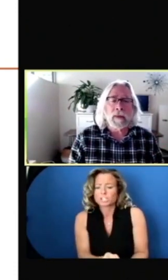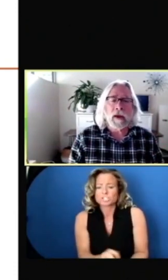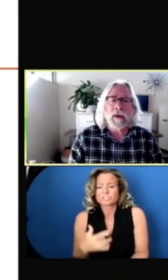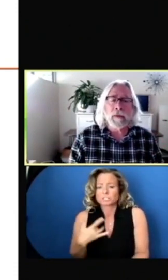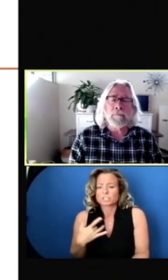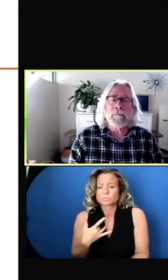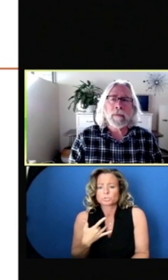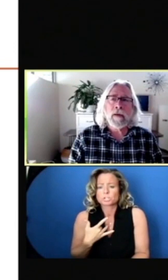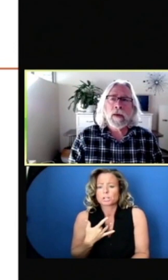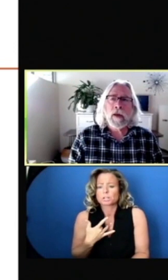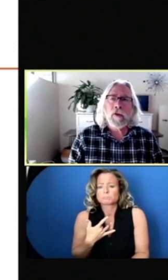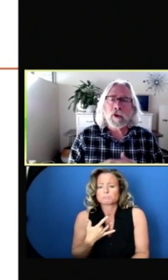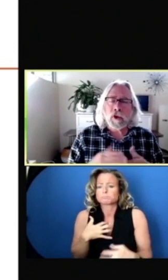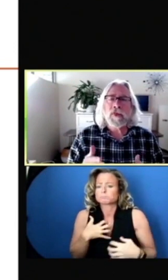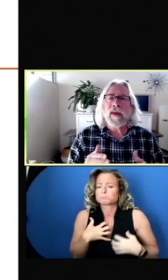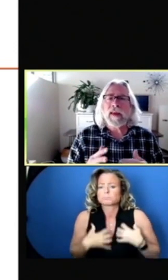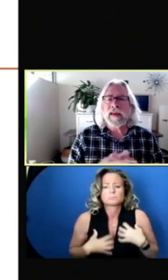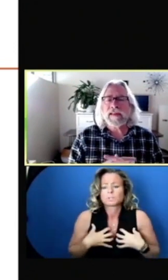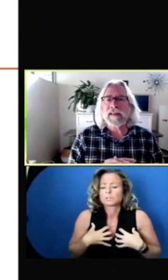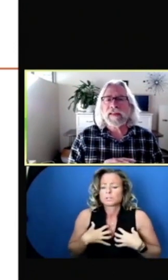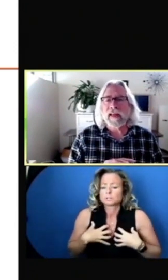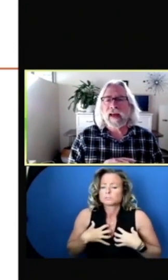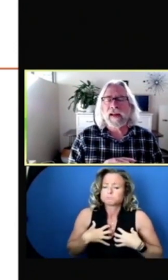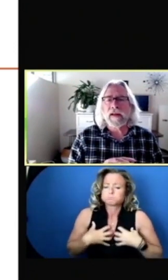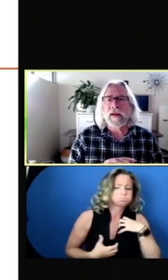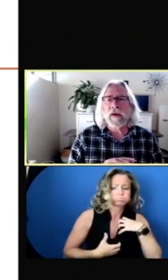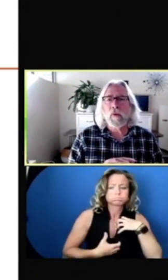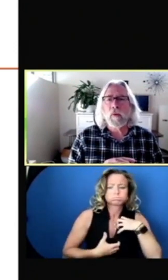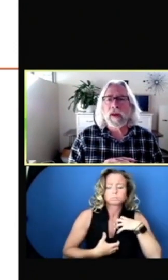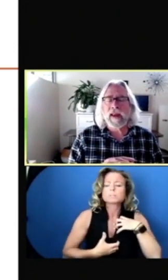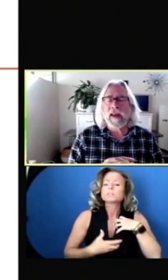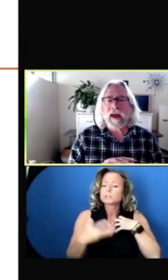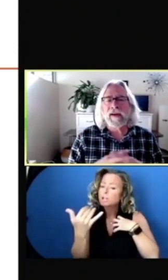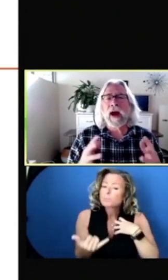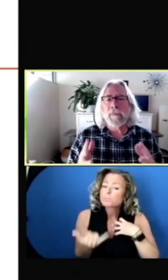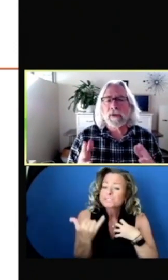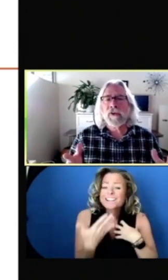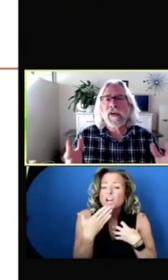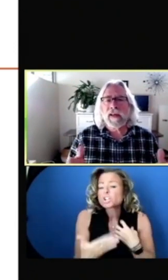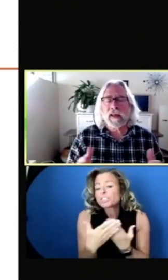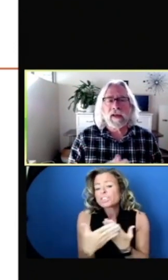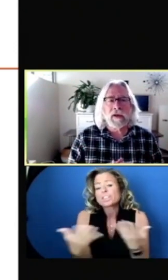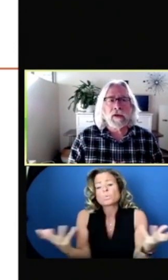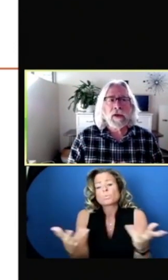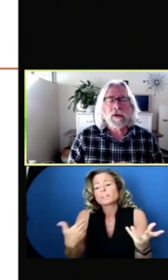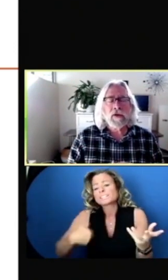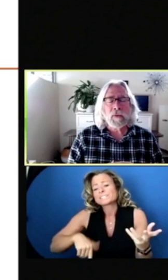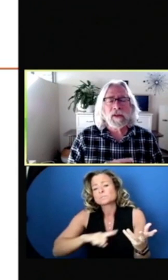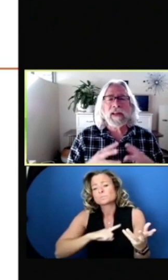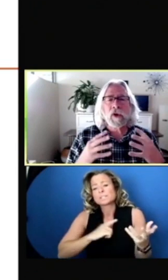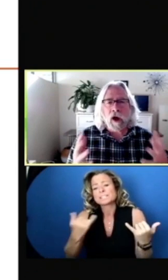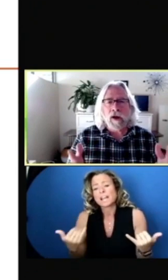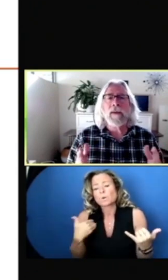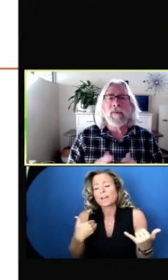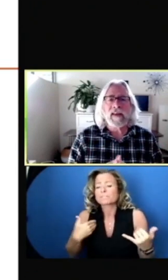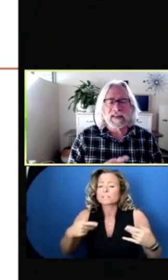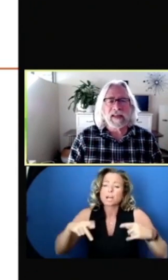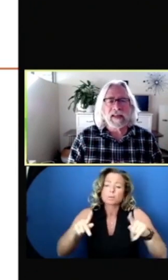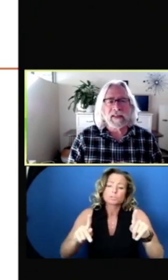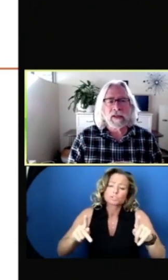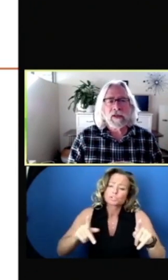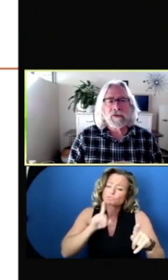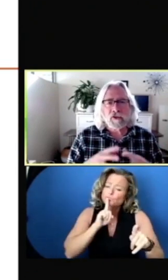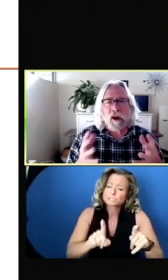apart. The good thing is that we have an opportunity here to really talk about